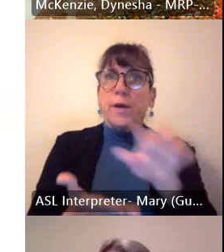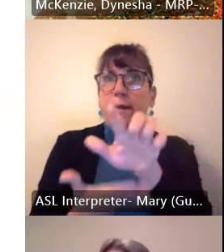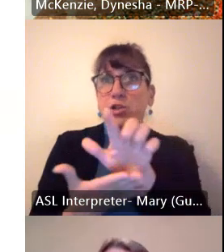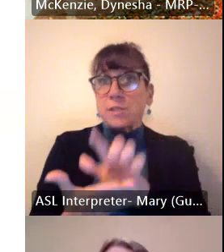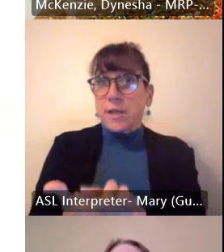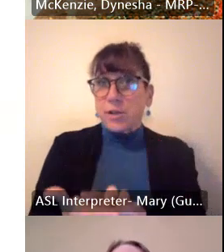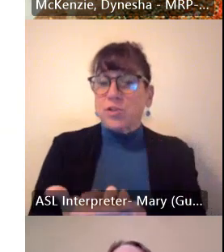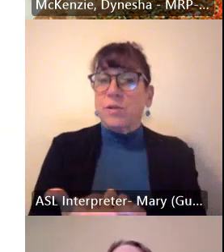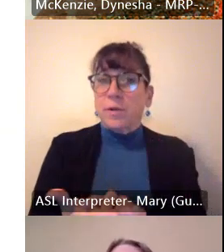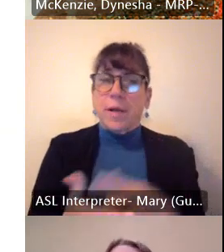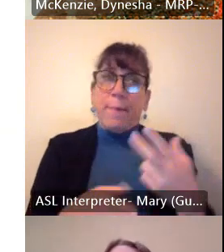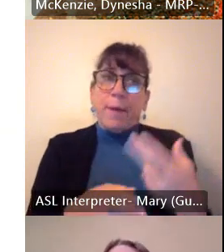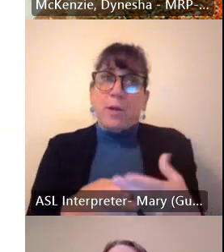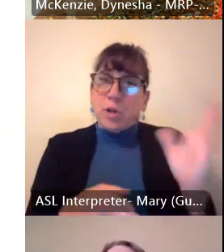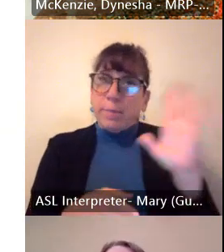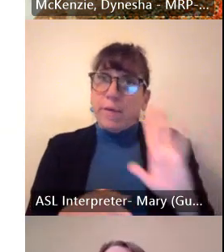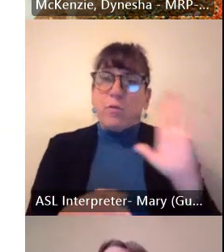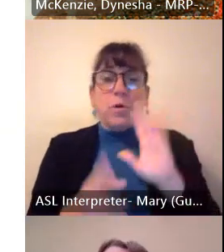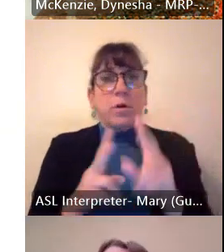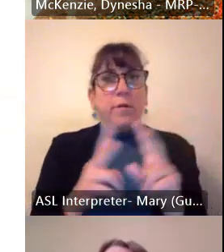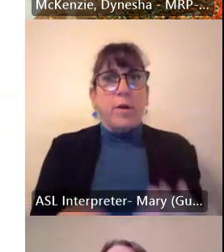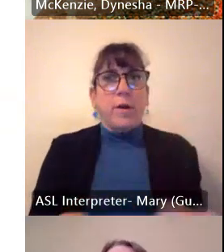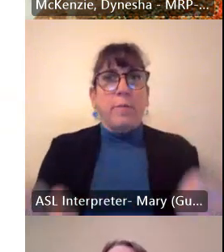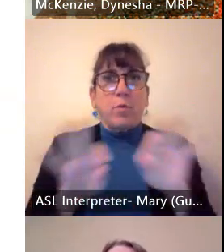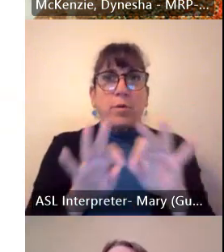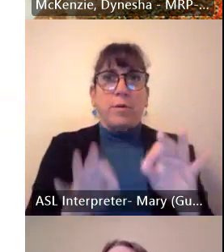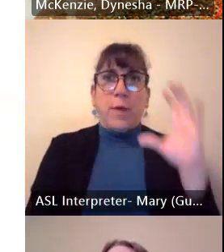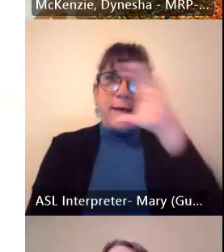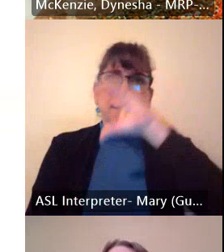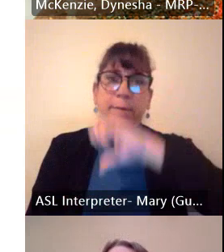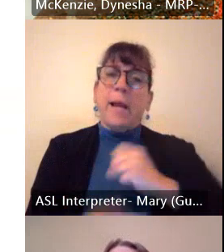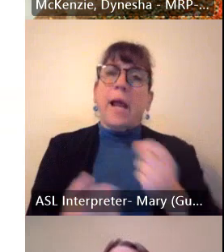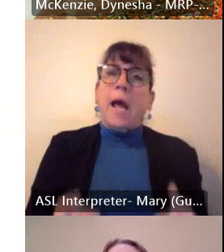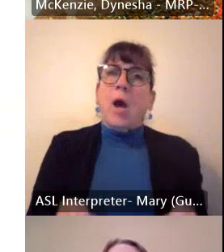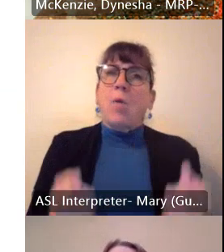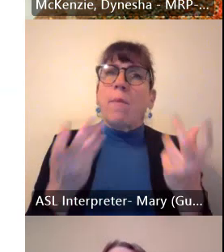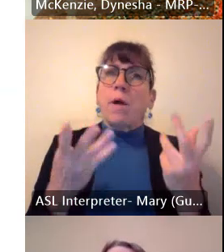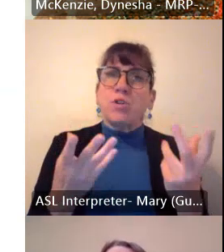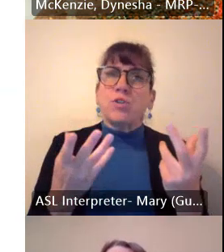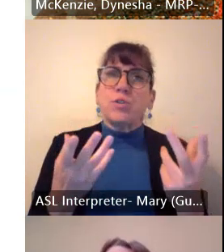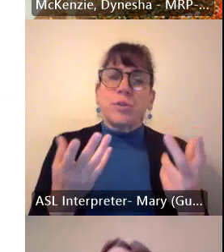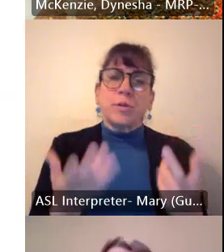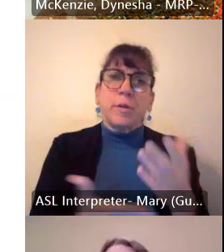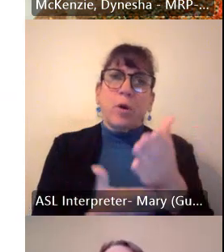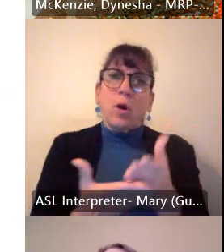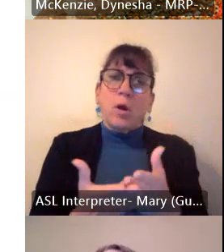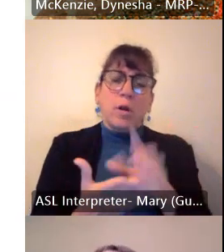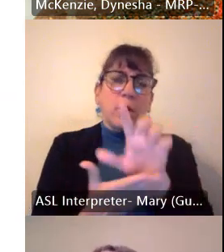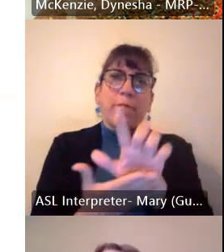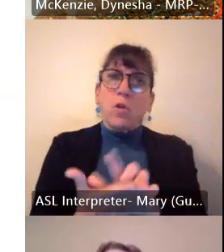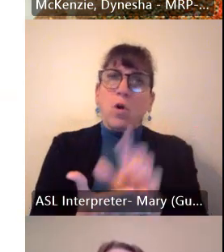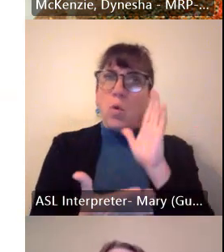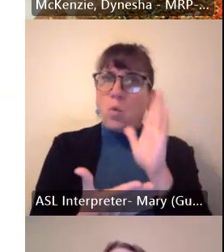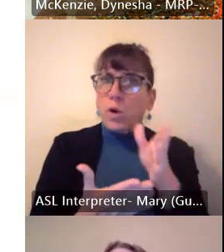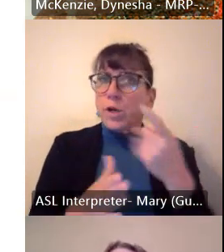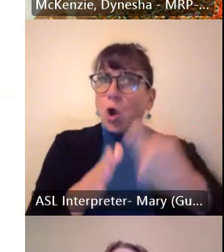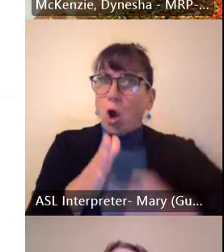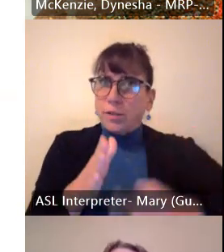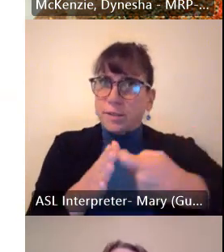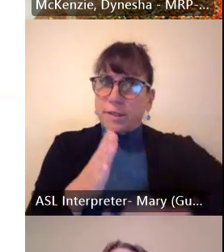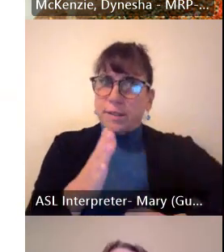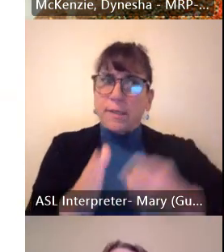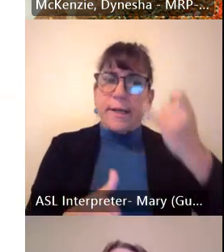I mentioned earlier, it's very important to have an estimate of how much a provision of law is going to cost, and that's whether